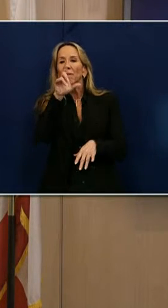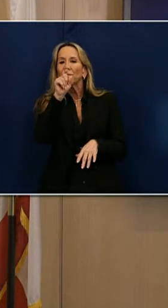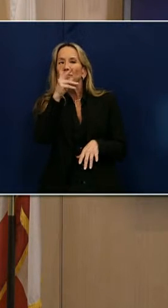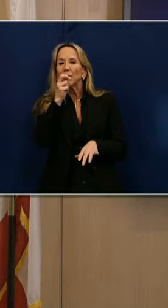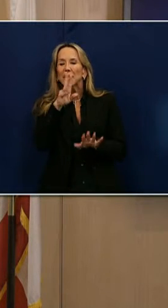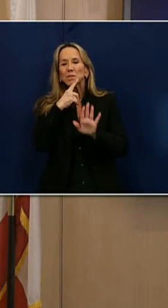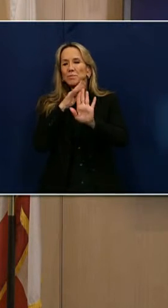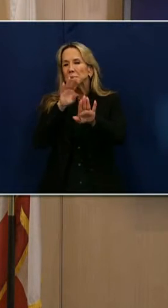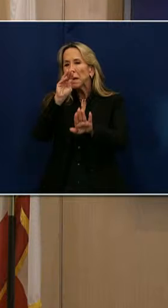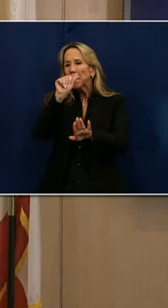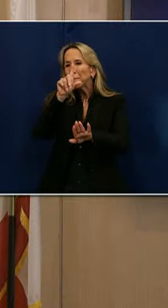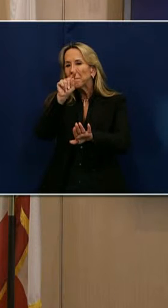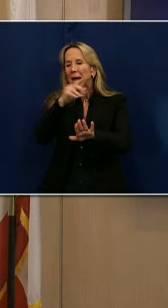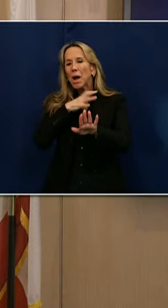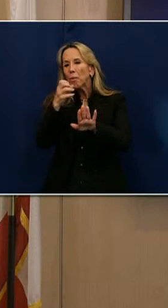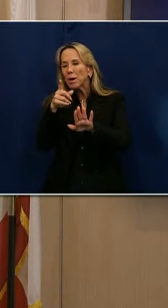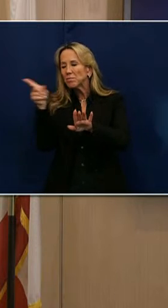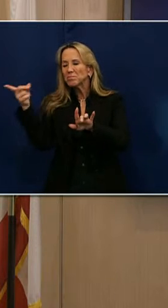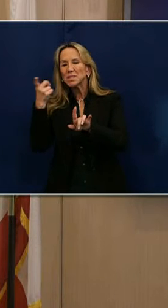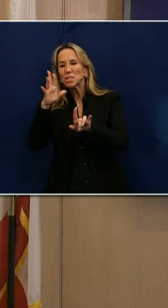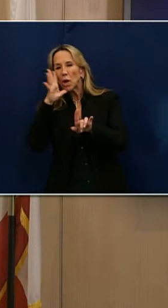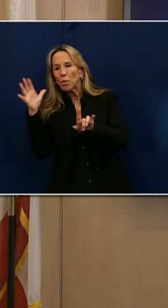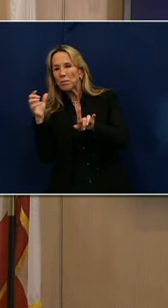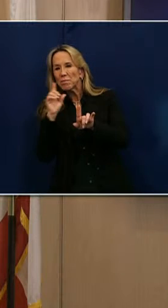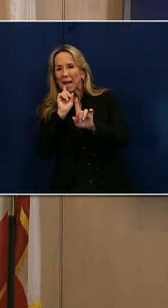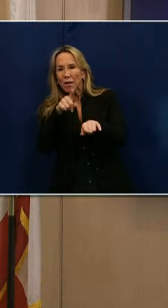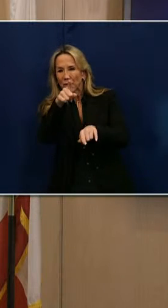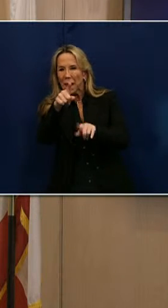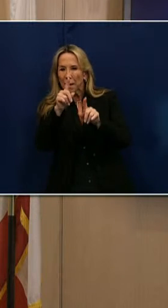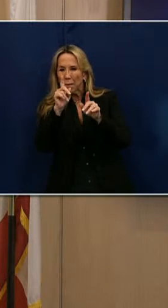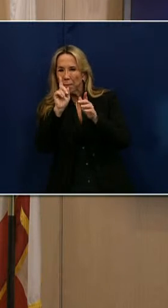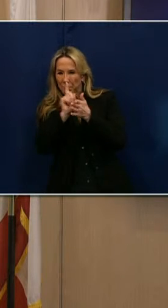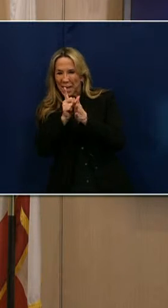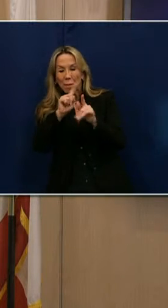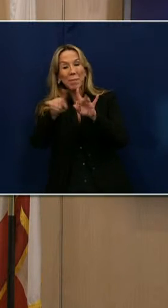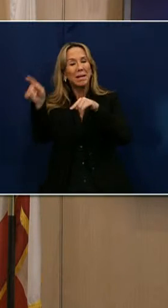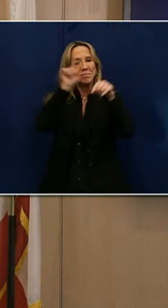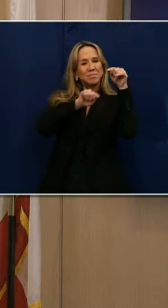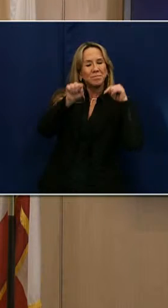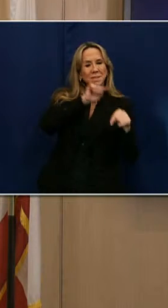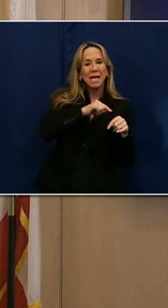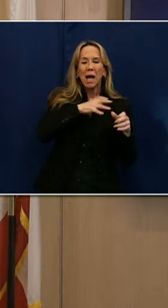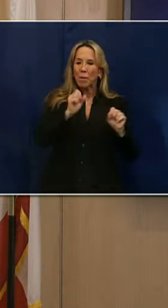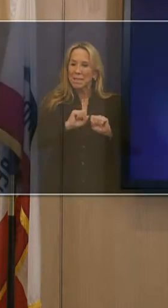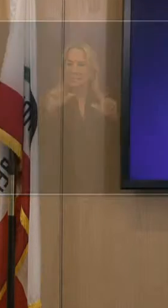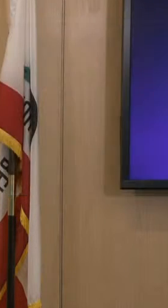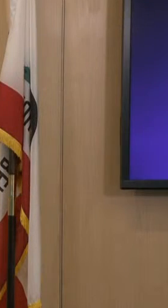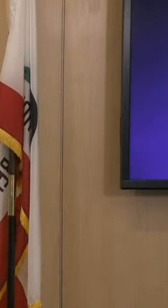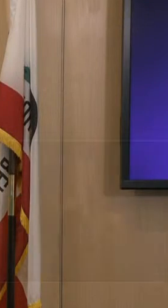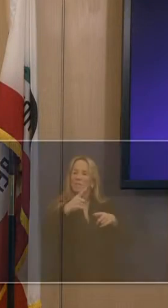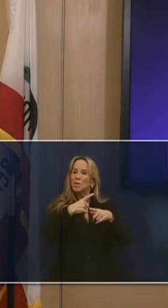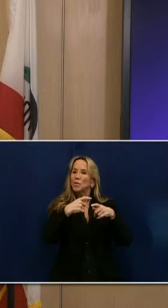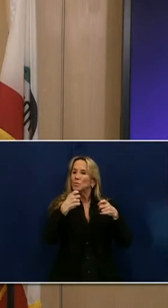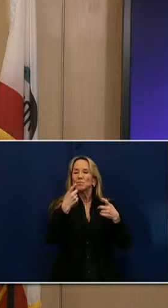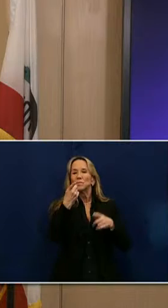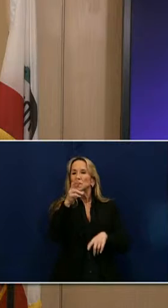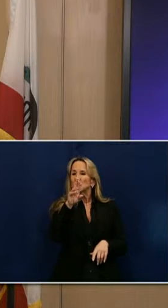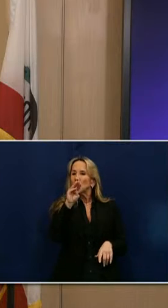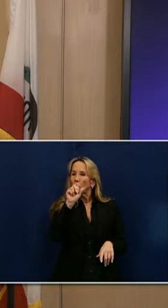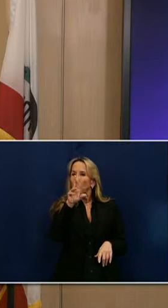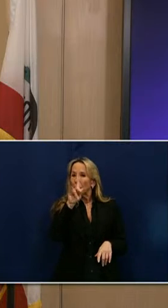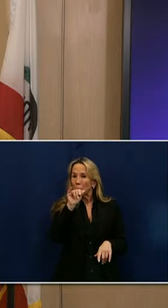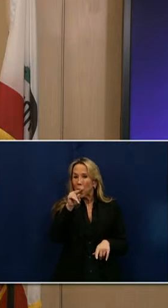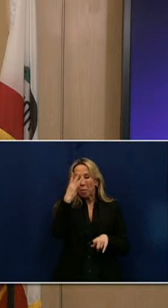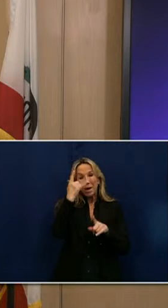address that. But if we can go back to your original question, if we can pull up the slide here from Dr. Martin, because I think your question was, at what point do we think we'll overwhelm